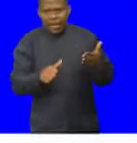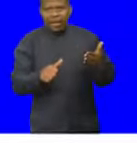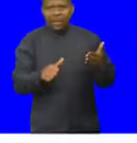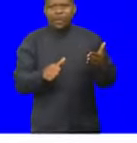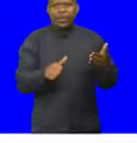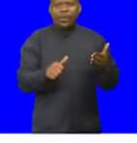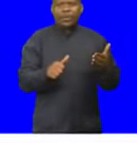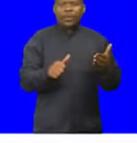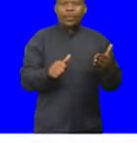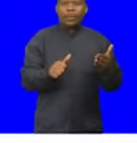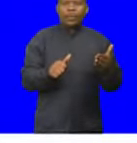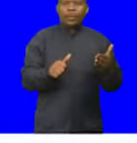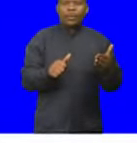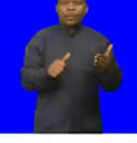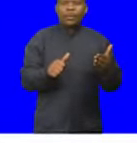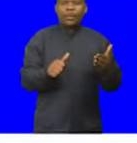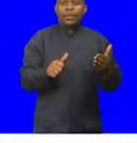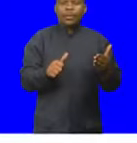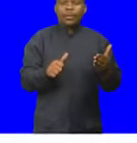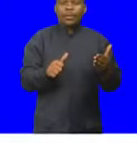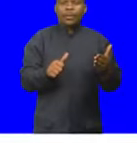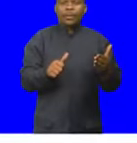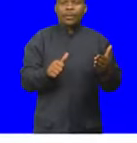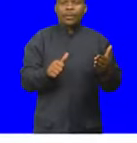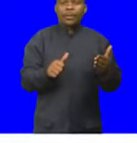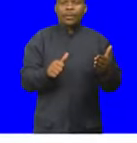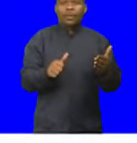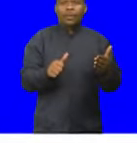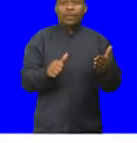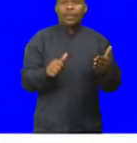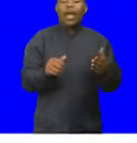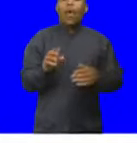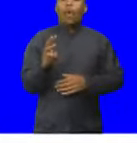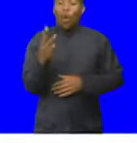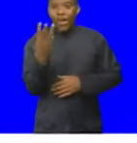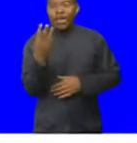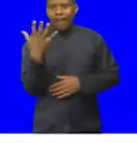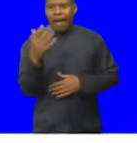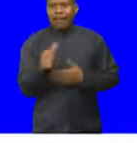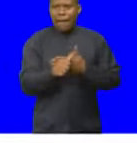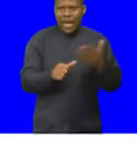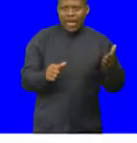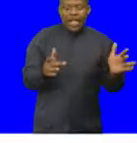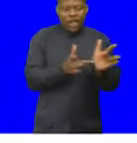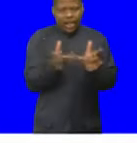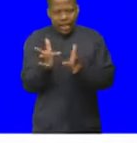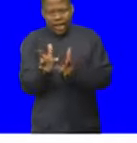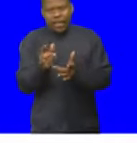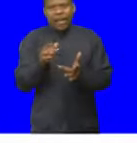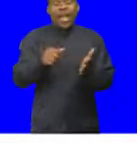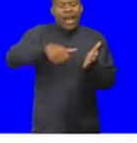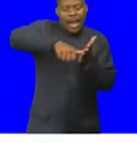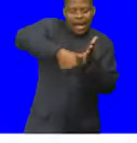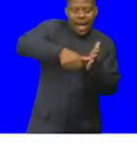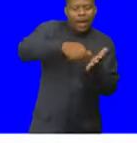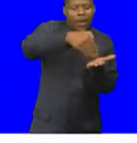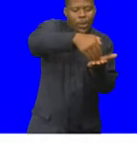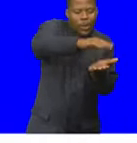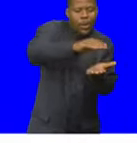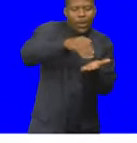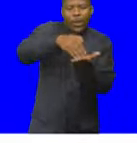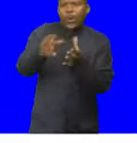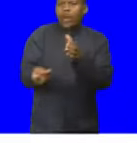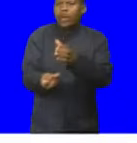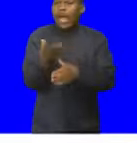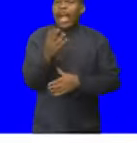labadzala nalabakhubatekile batawukhona ukuthi bayithola imali yabo ngalesithathu mhla ka-5. Besitimisela nasiqala lo hlelo ukuthi le